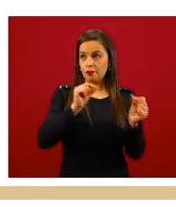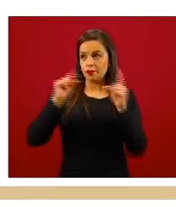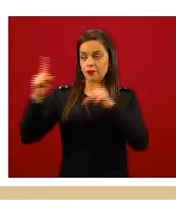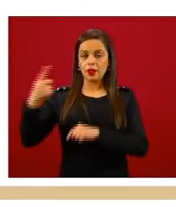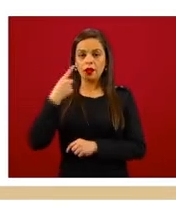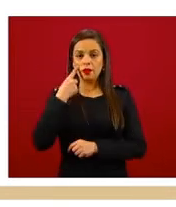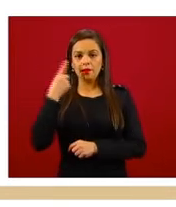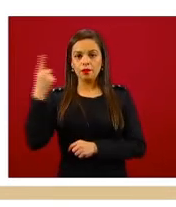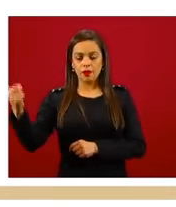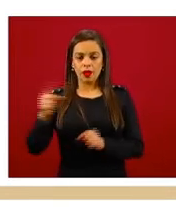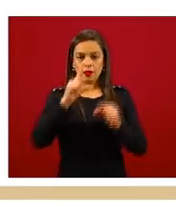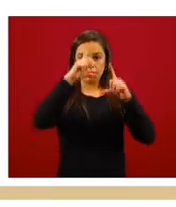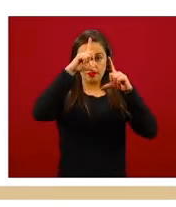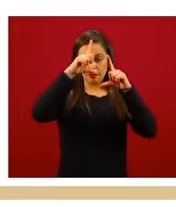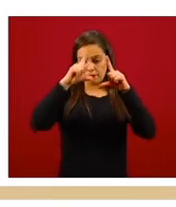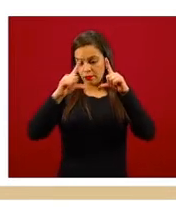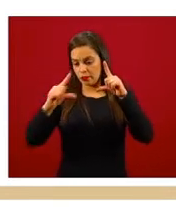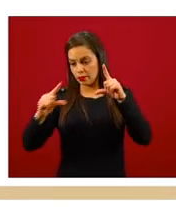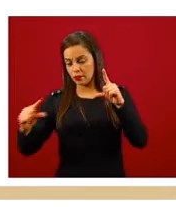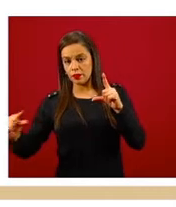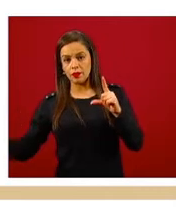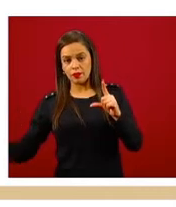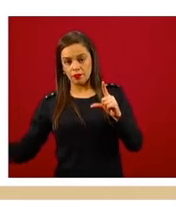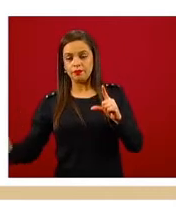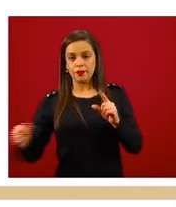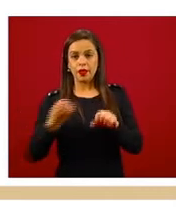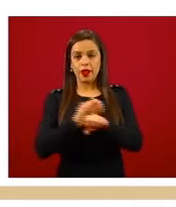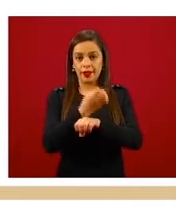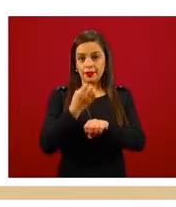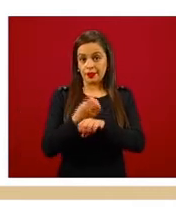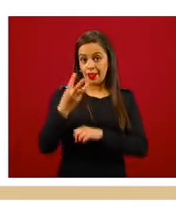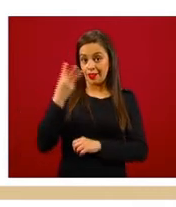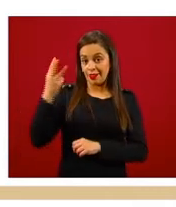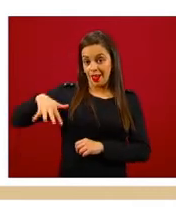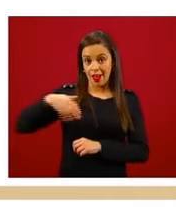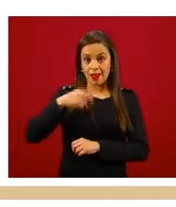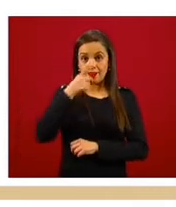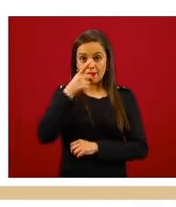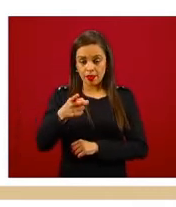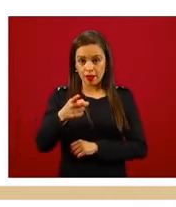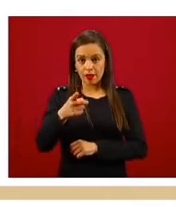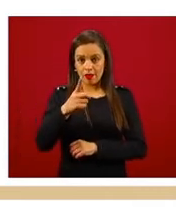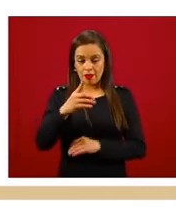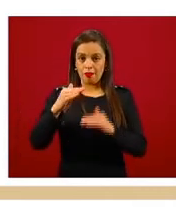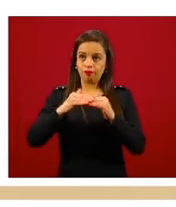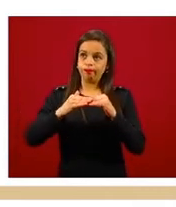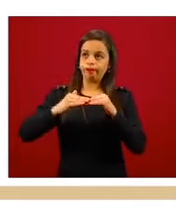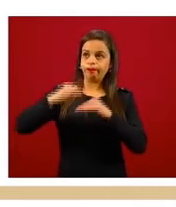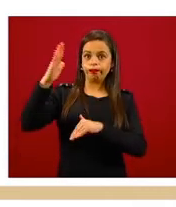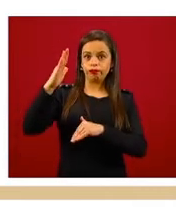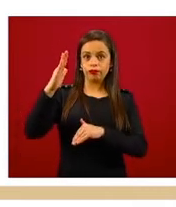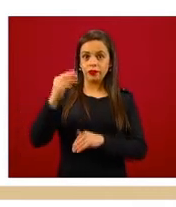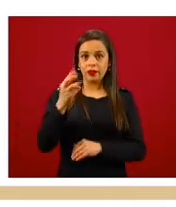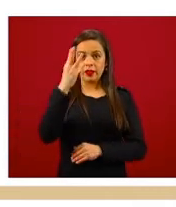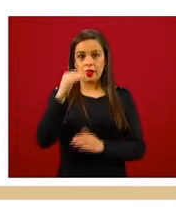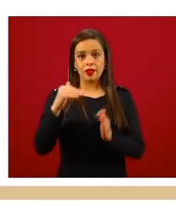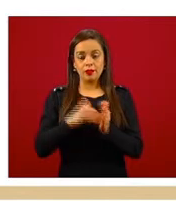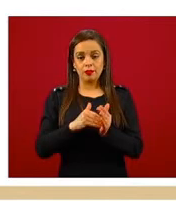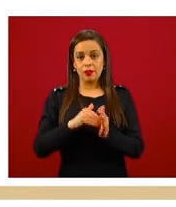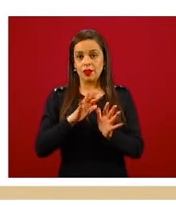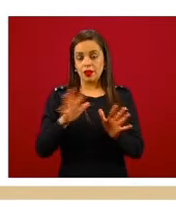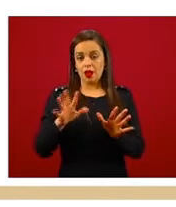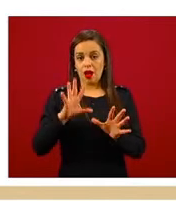manera numbers each descendente. Pueden ubicar ustedes a los 6 100,000 estados que inhabitants. comentábamos, que han In the following superado state, in the following esa chart, cifra you de can los 3,000 see